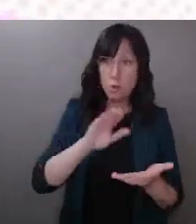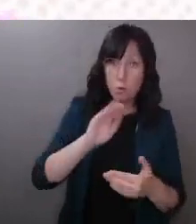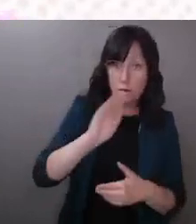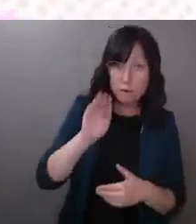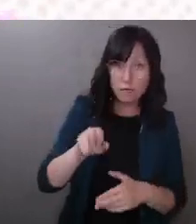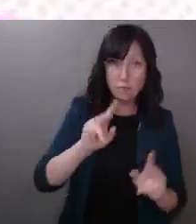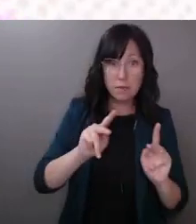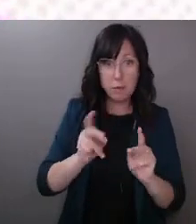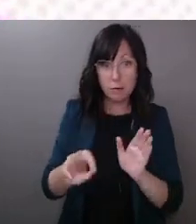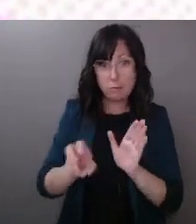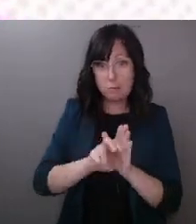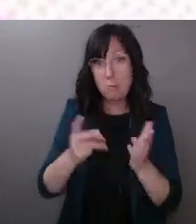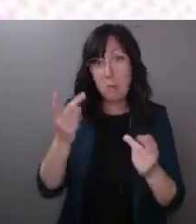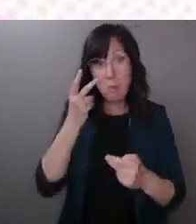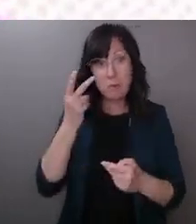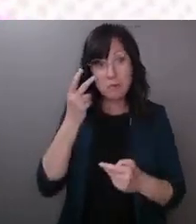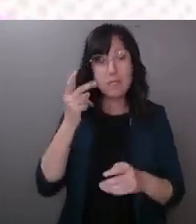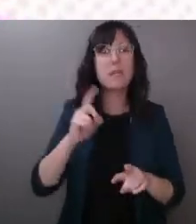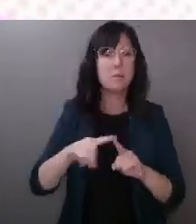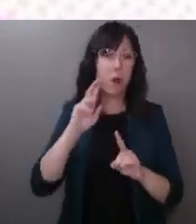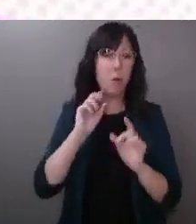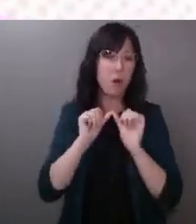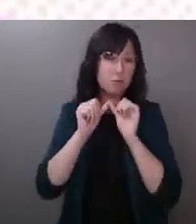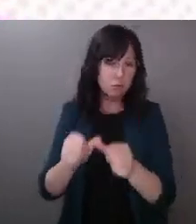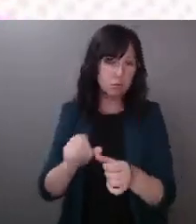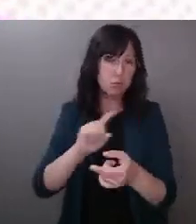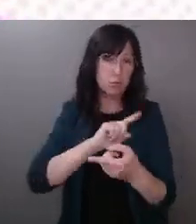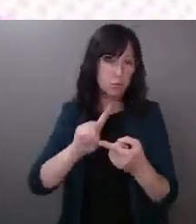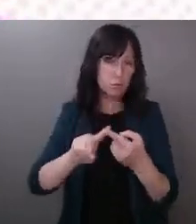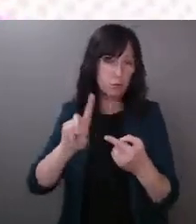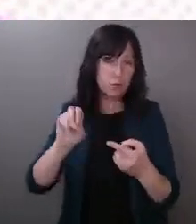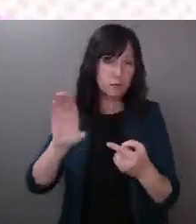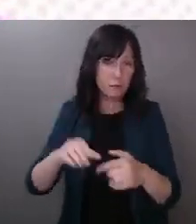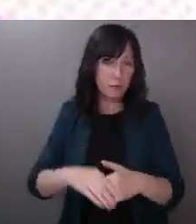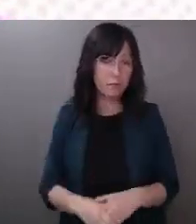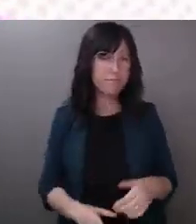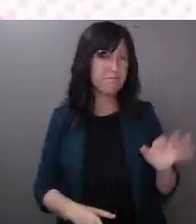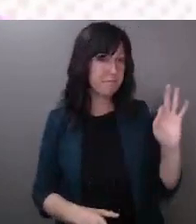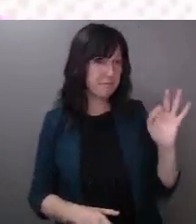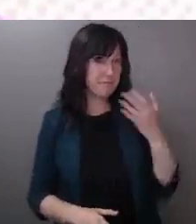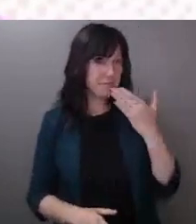is, but at least until the end of the year, and then we'll see. Thank you.